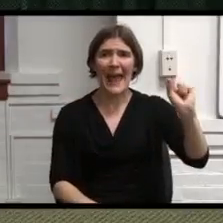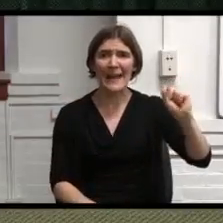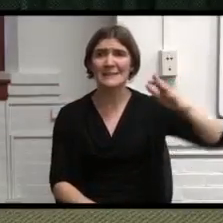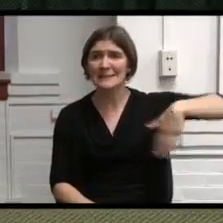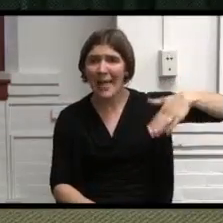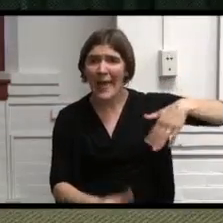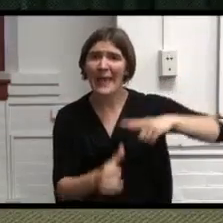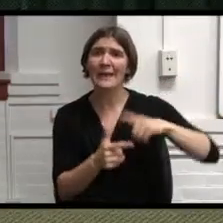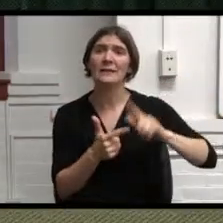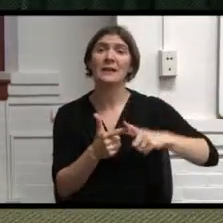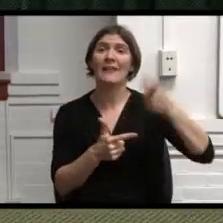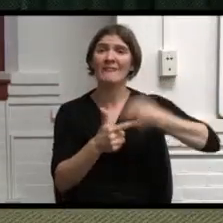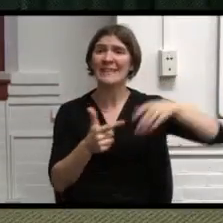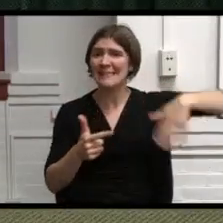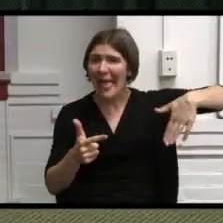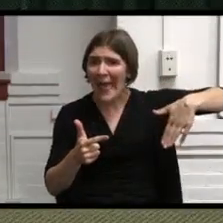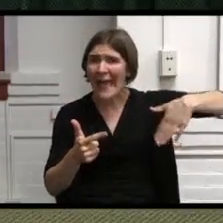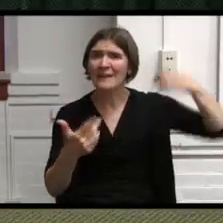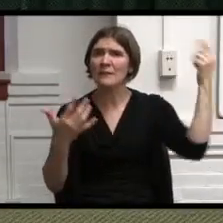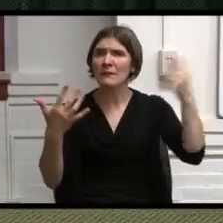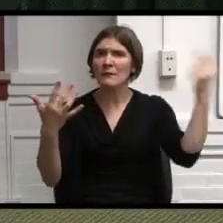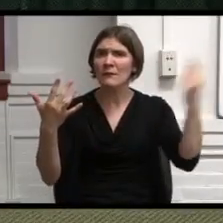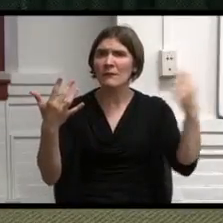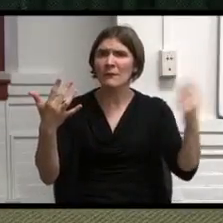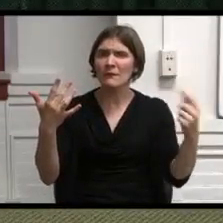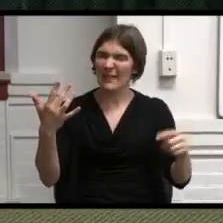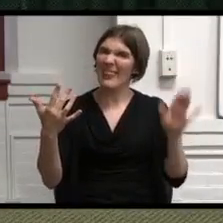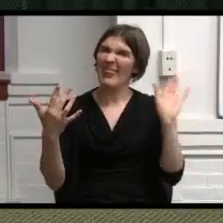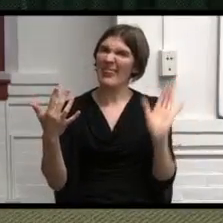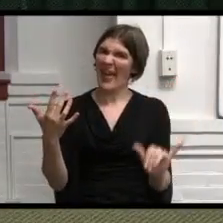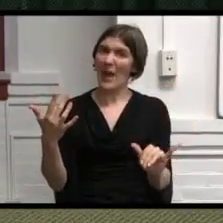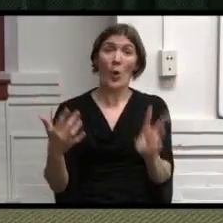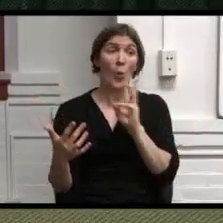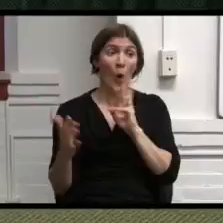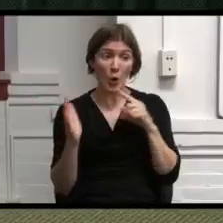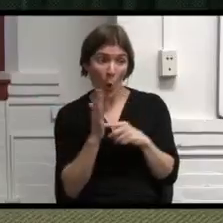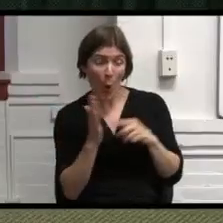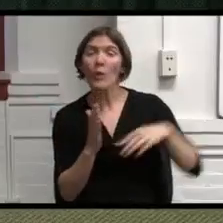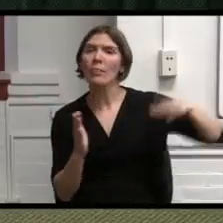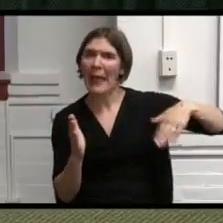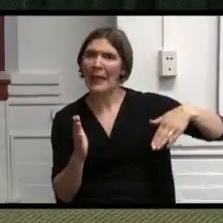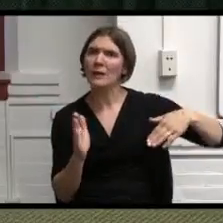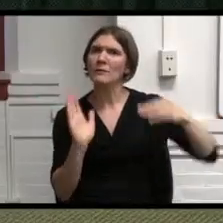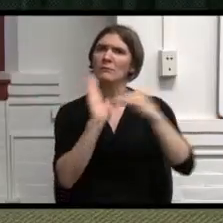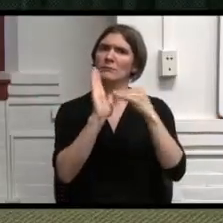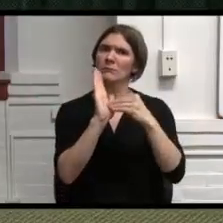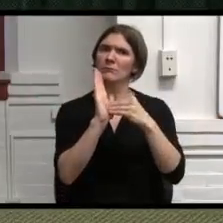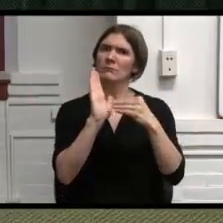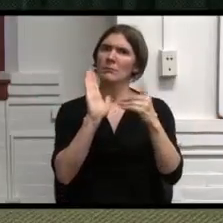with the people who don't pay their taxes or water bills?